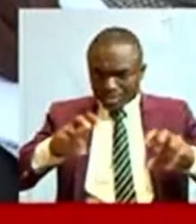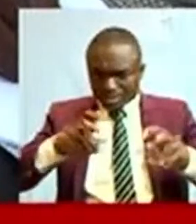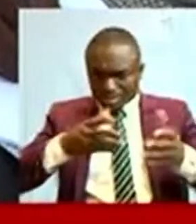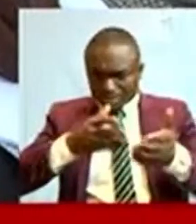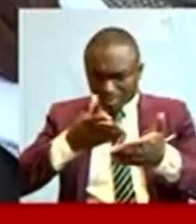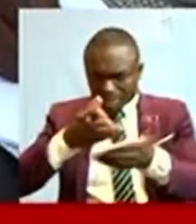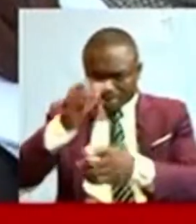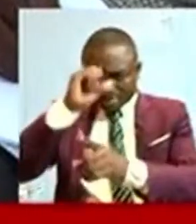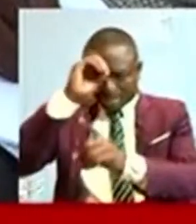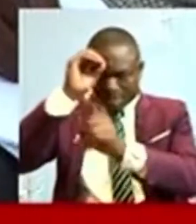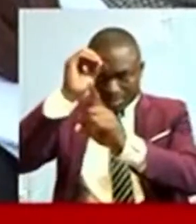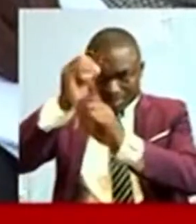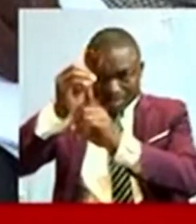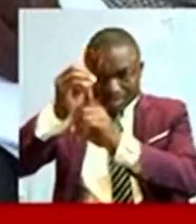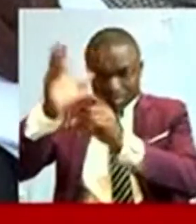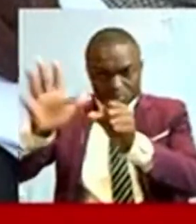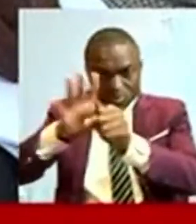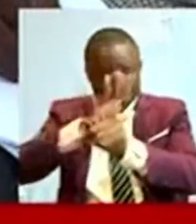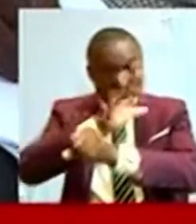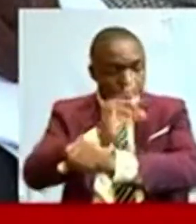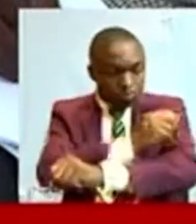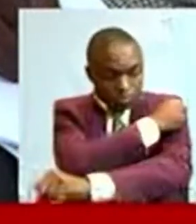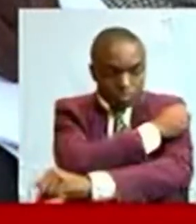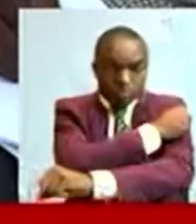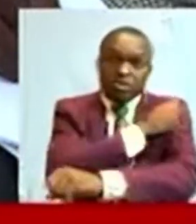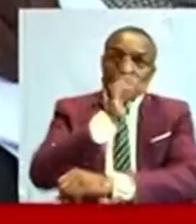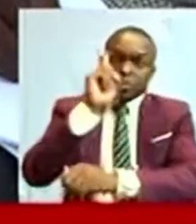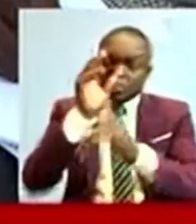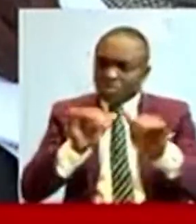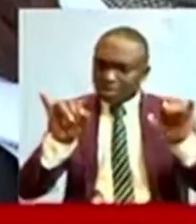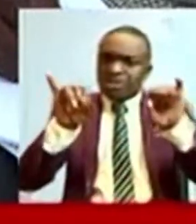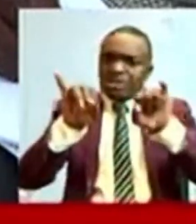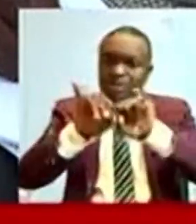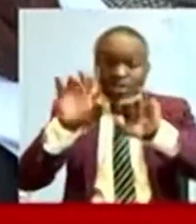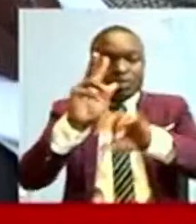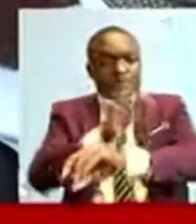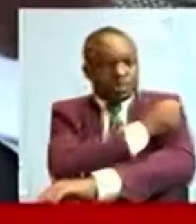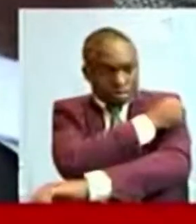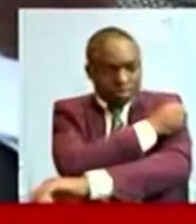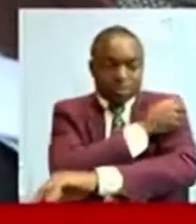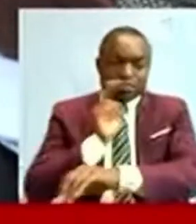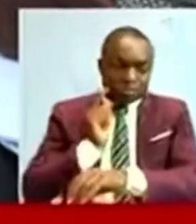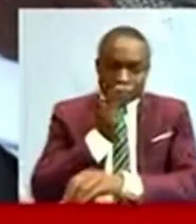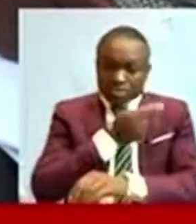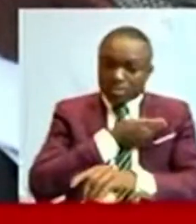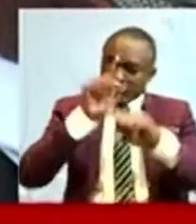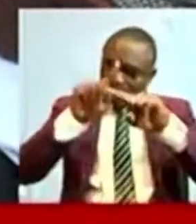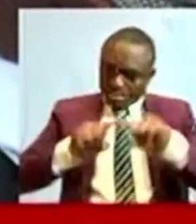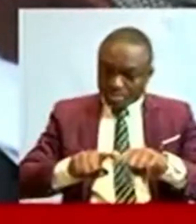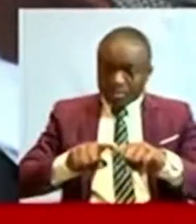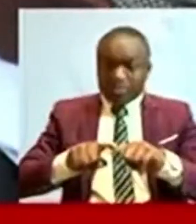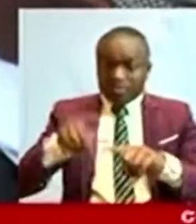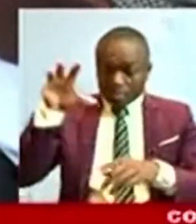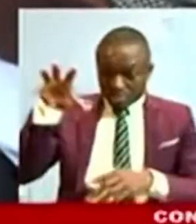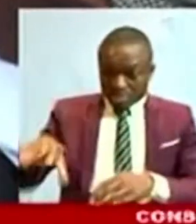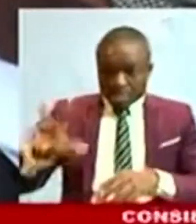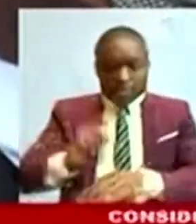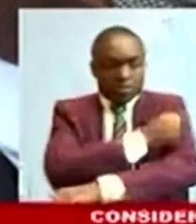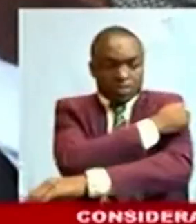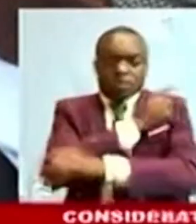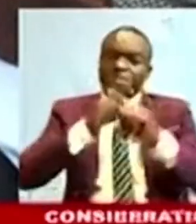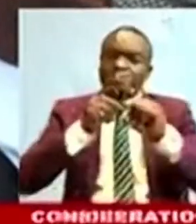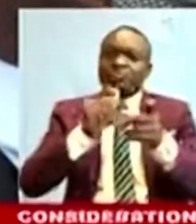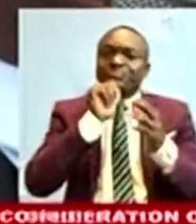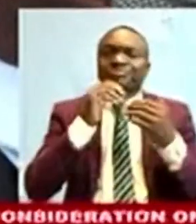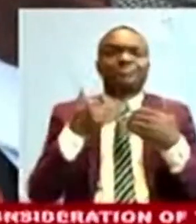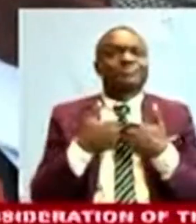of fully immunized, this is one of the key vaccines that are needed for us to determine that a child has been fully immunized. But we didn't have it, and it